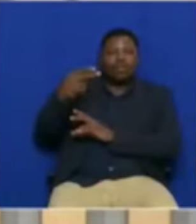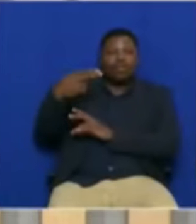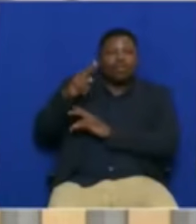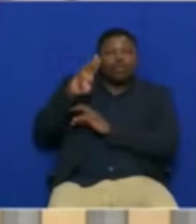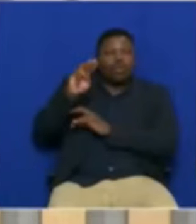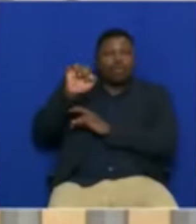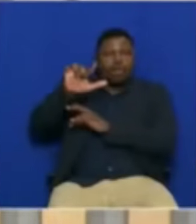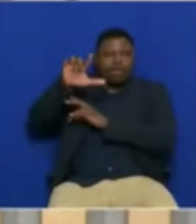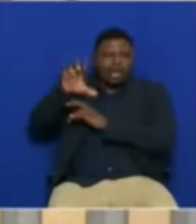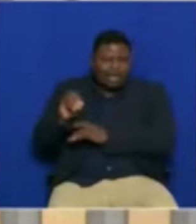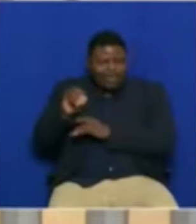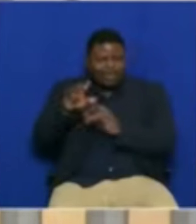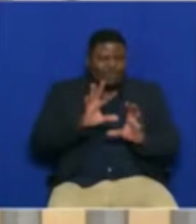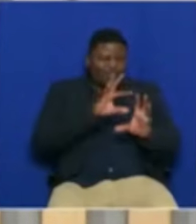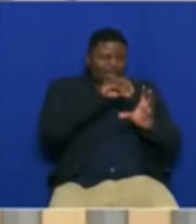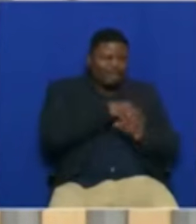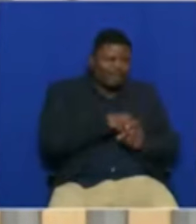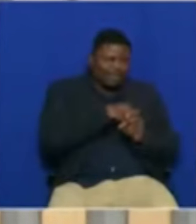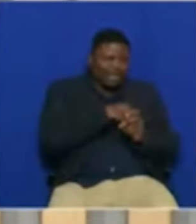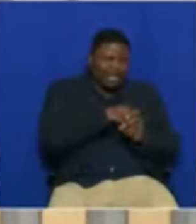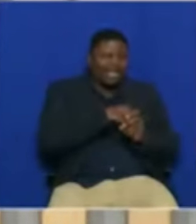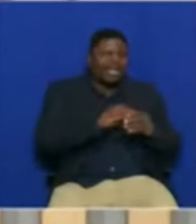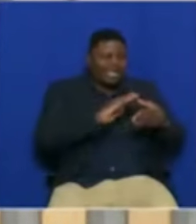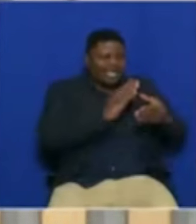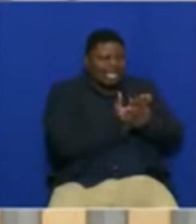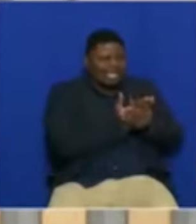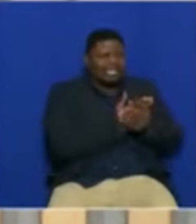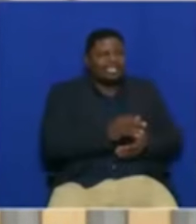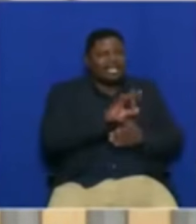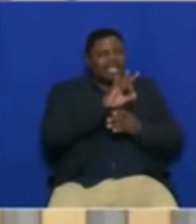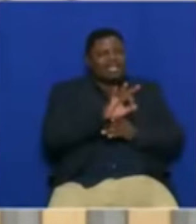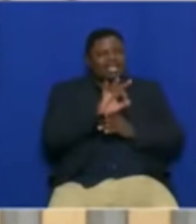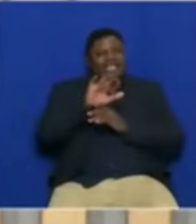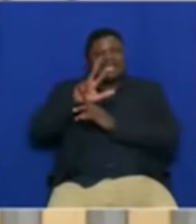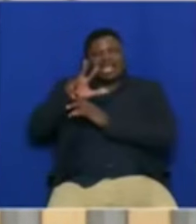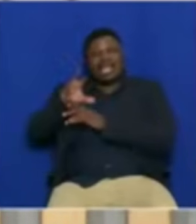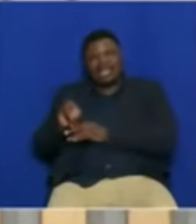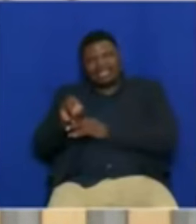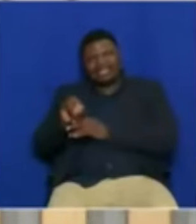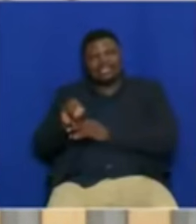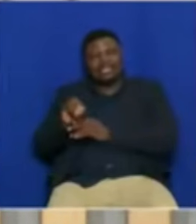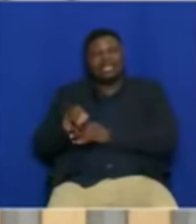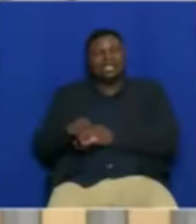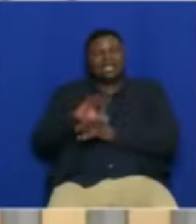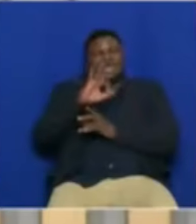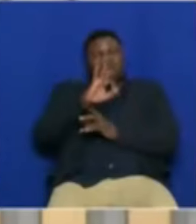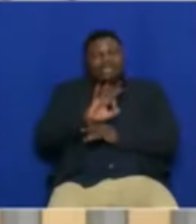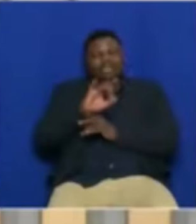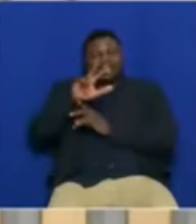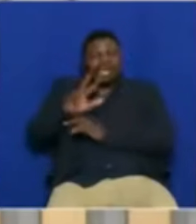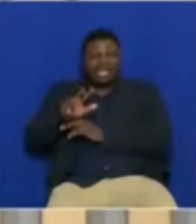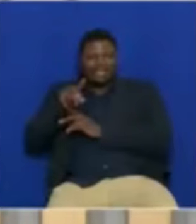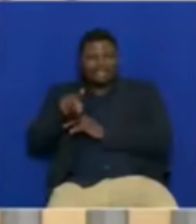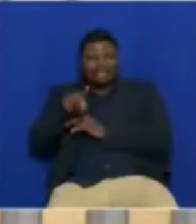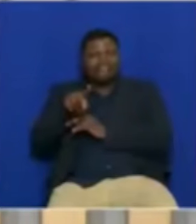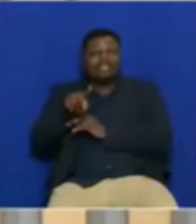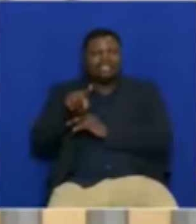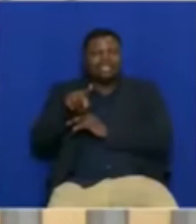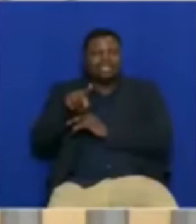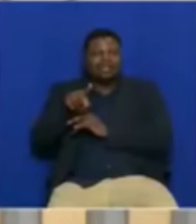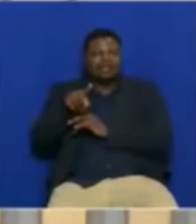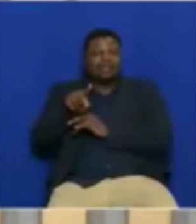of 8/2022. Yes. When General Lushaba of Crime Intelligence, Visual Laptop, etc., was